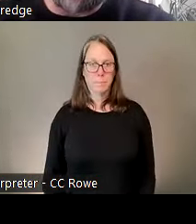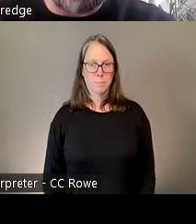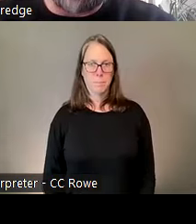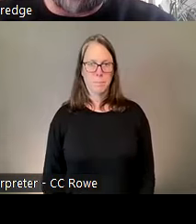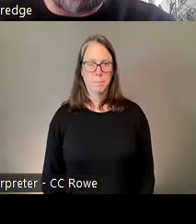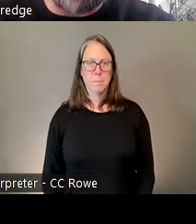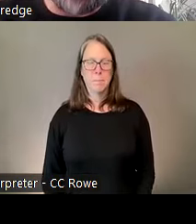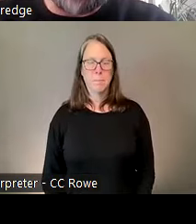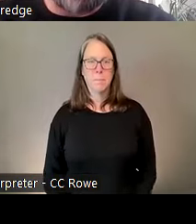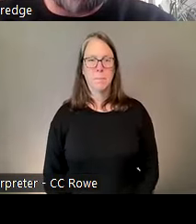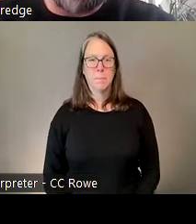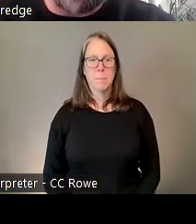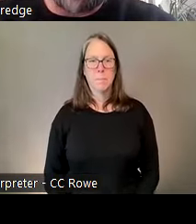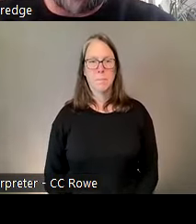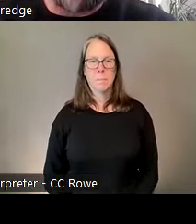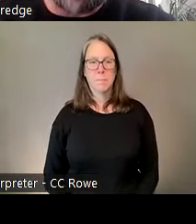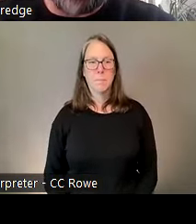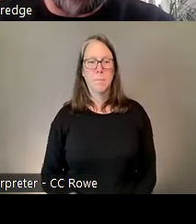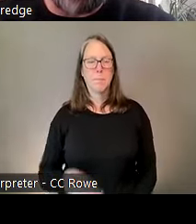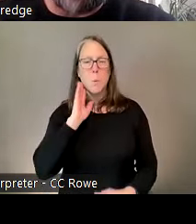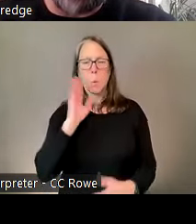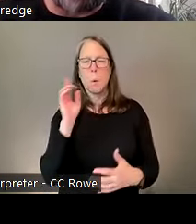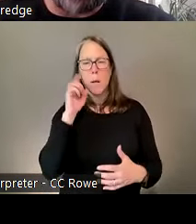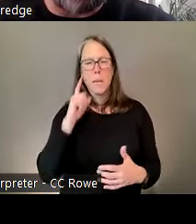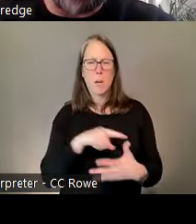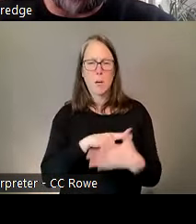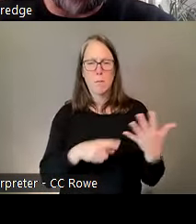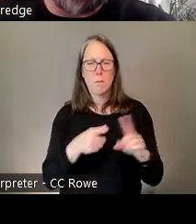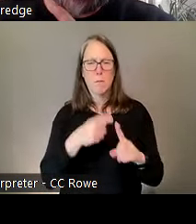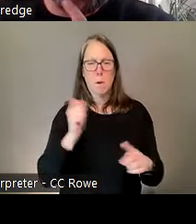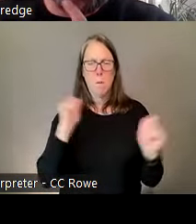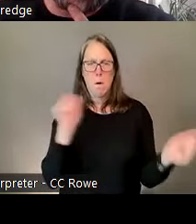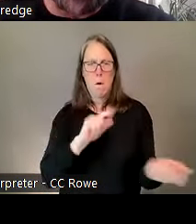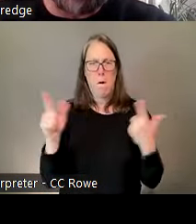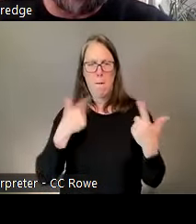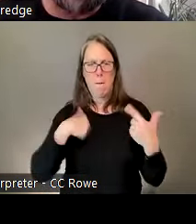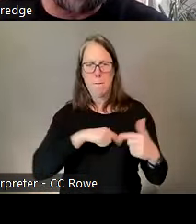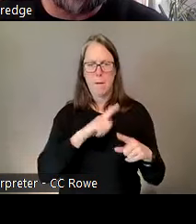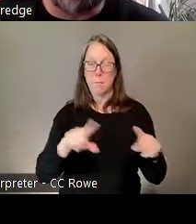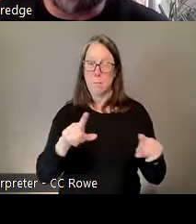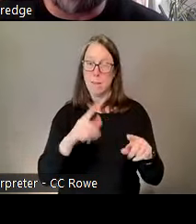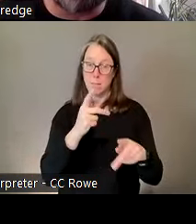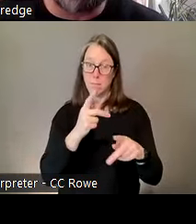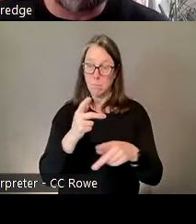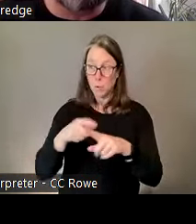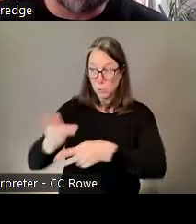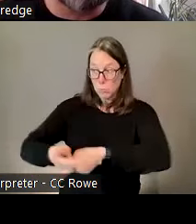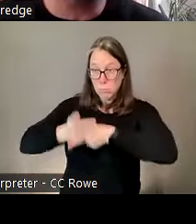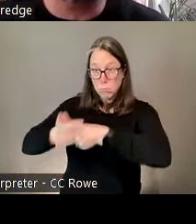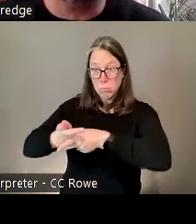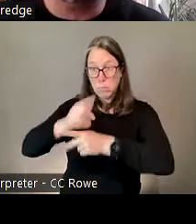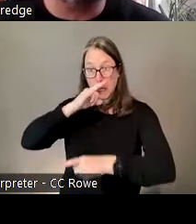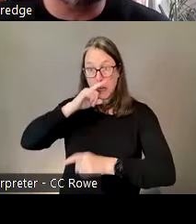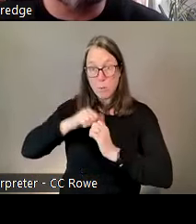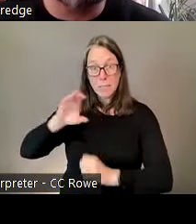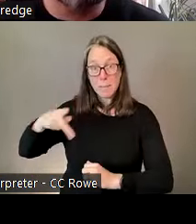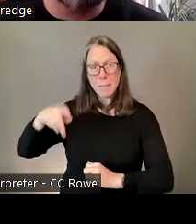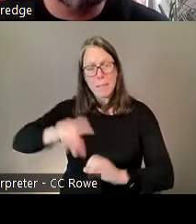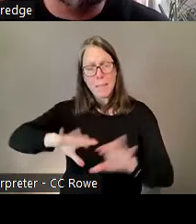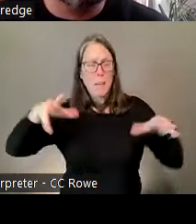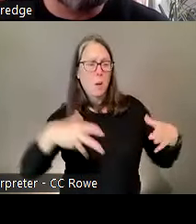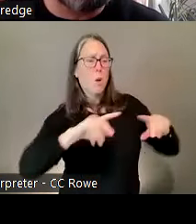So you'll hear this from all of us, but really to take good care of kids with cerebral palsy, you really need a team. And so you